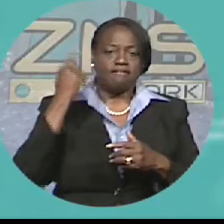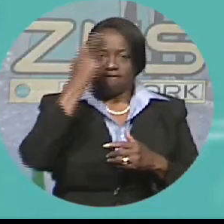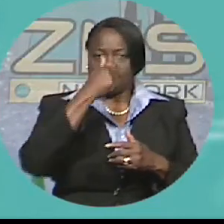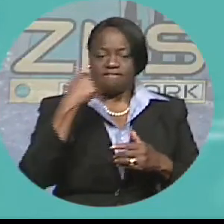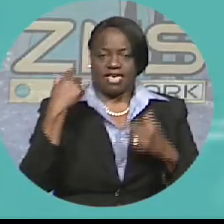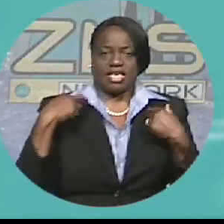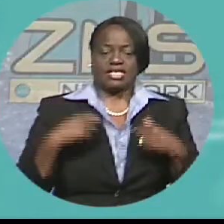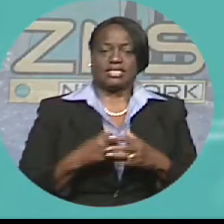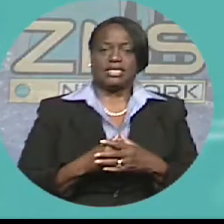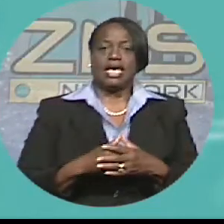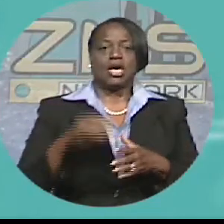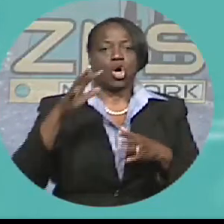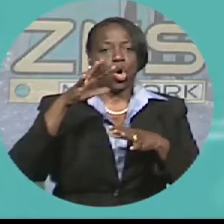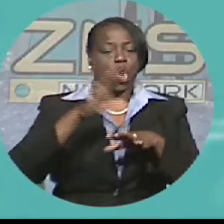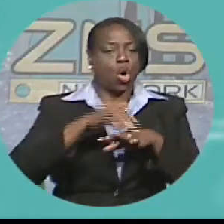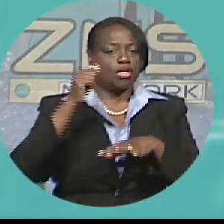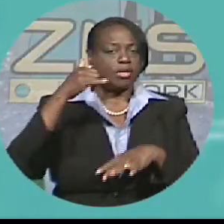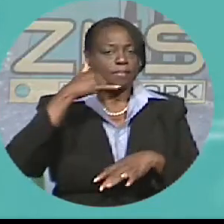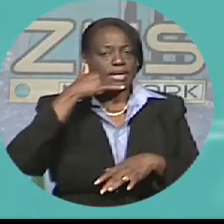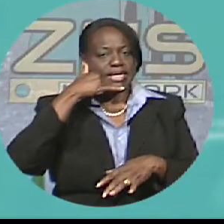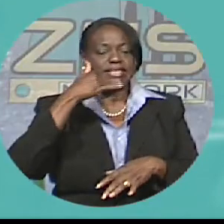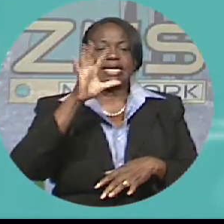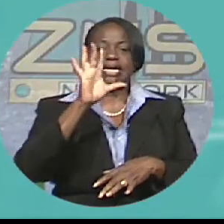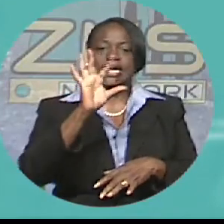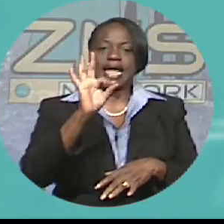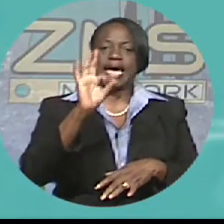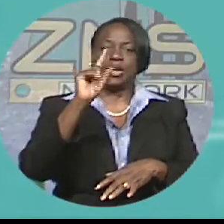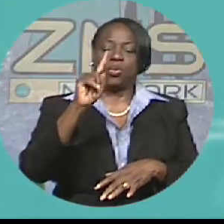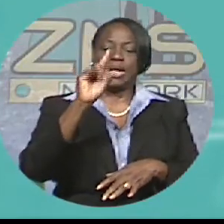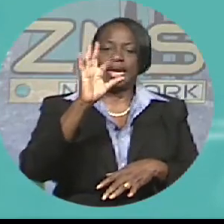at 919, or you can contact relatives at